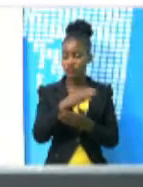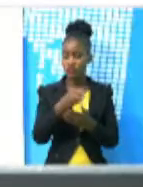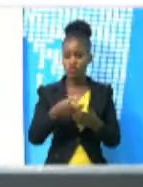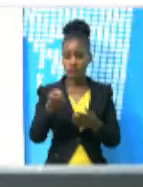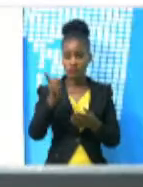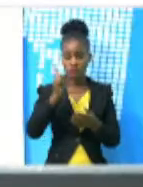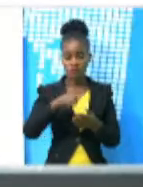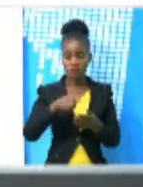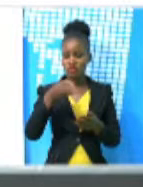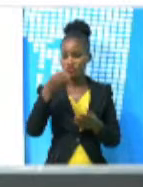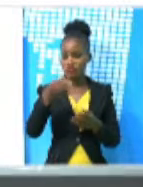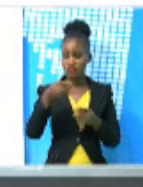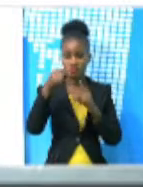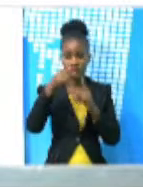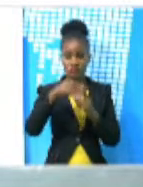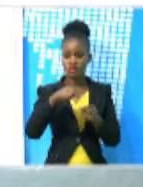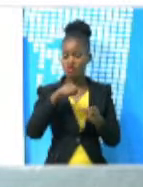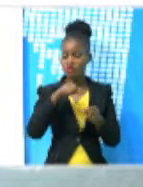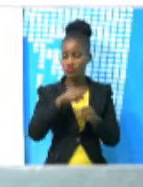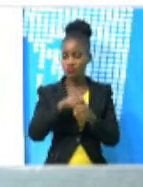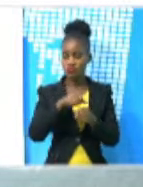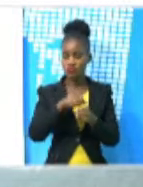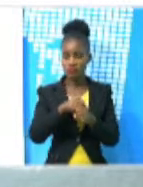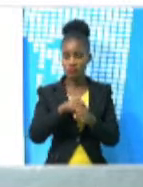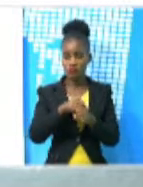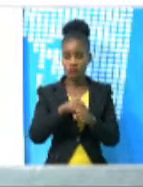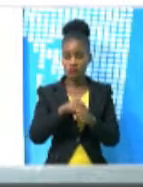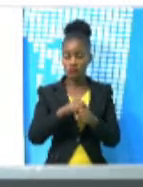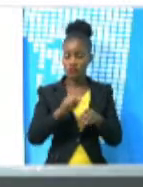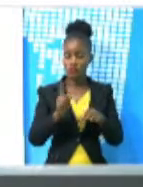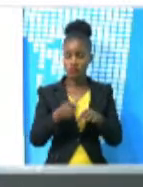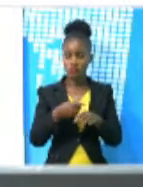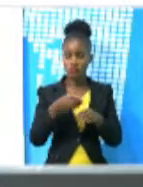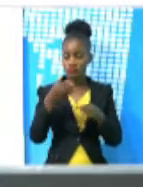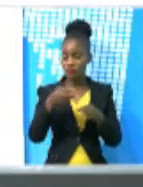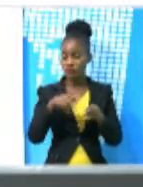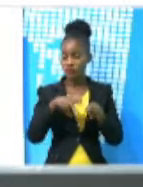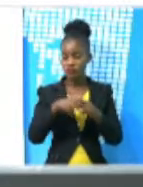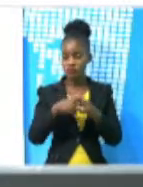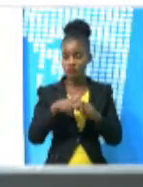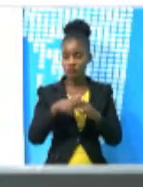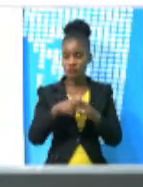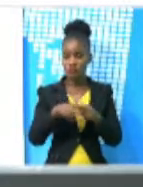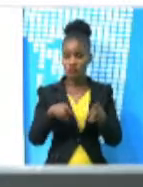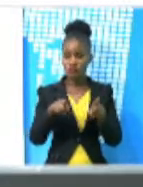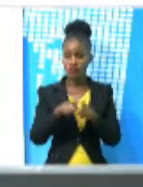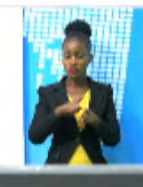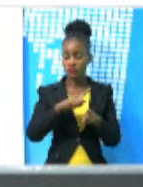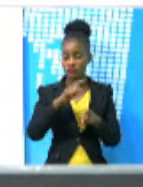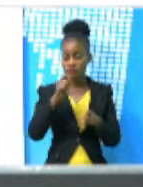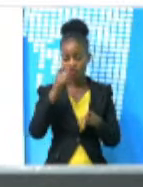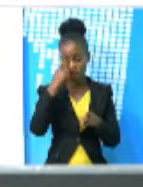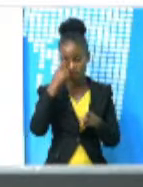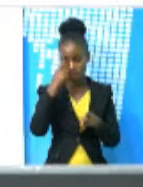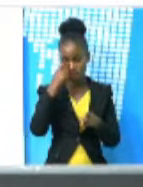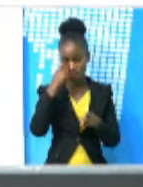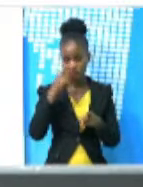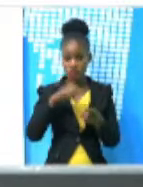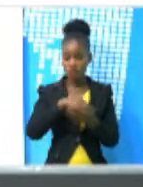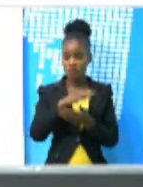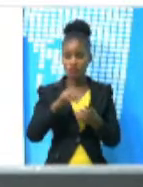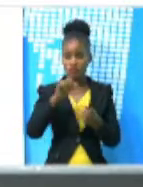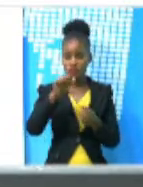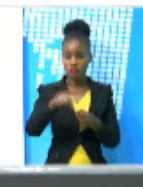course. Drilling is active. When we ask the engineers, of course, the drill is soundproof. You cannot